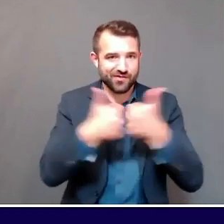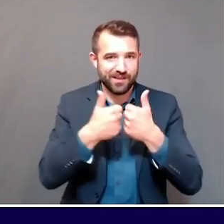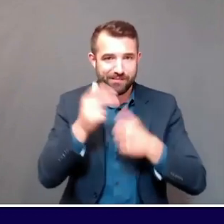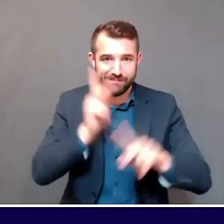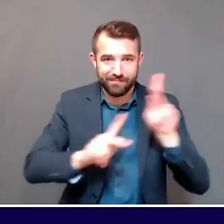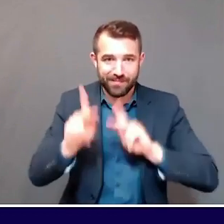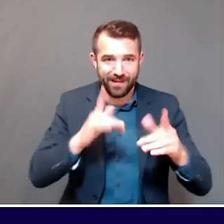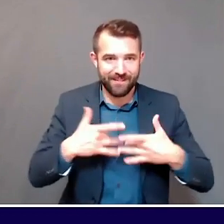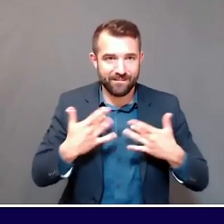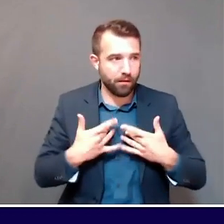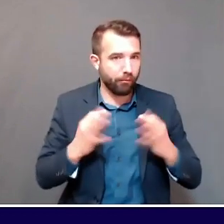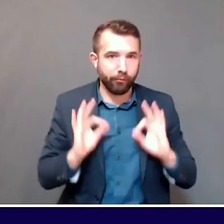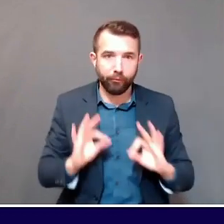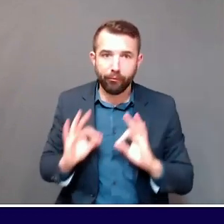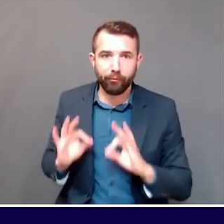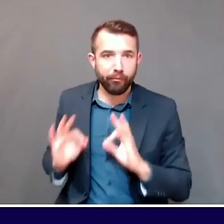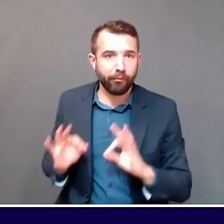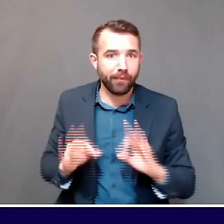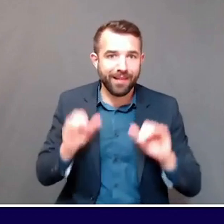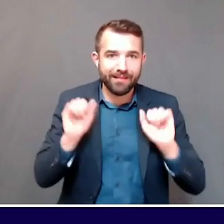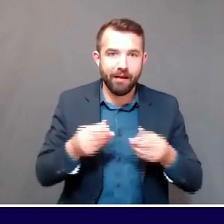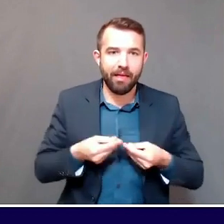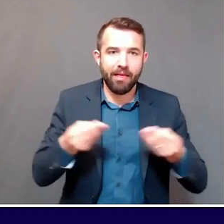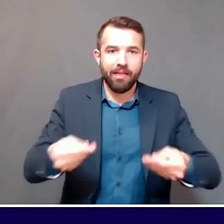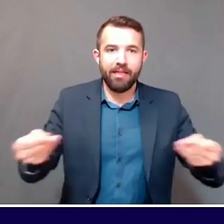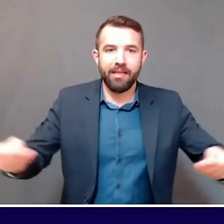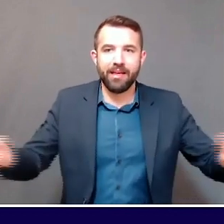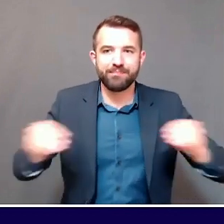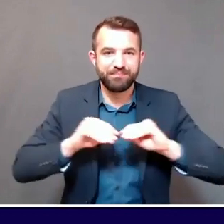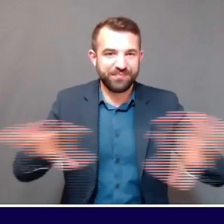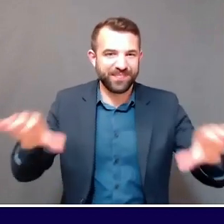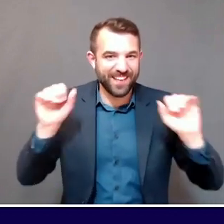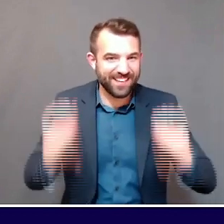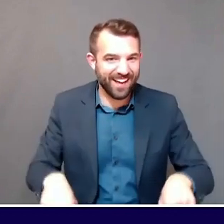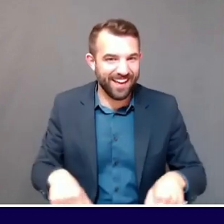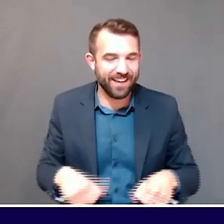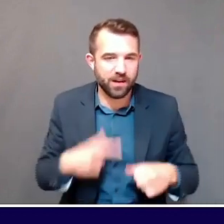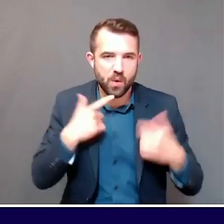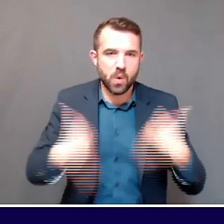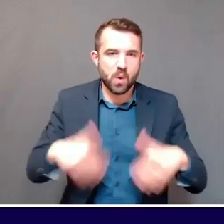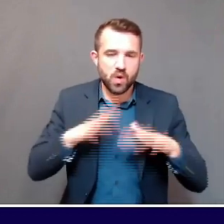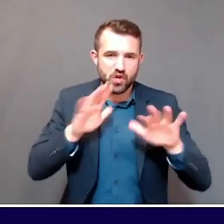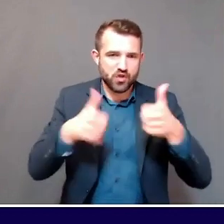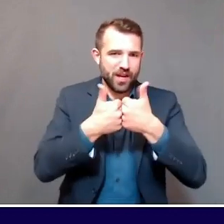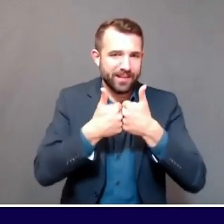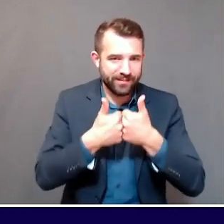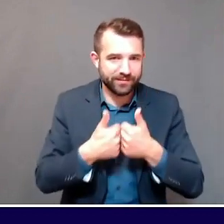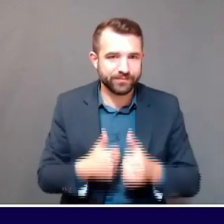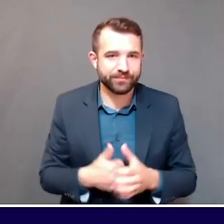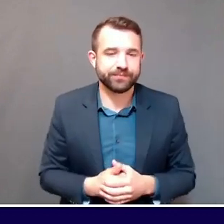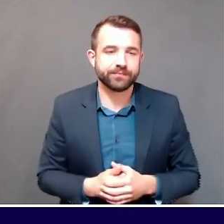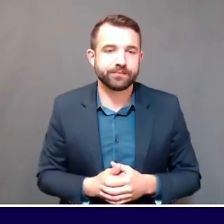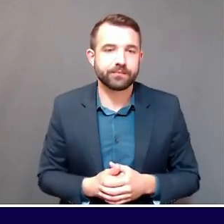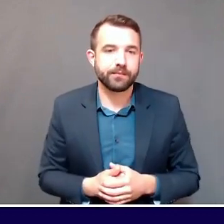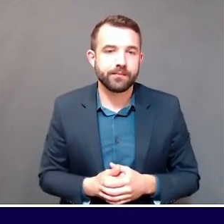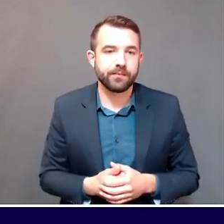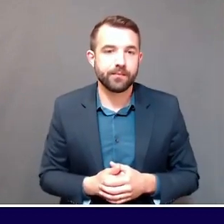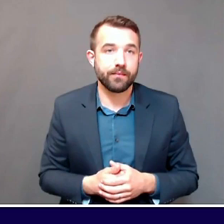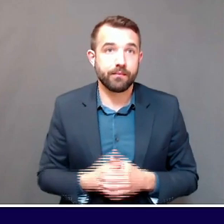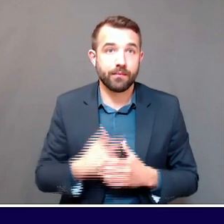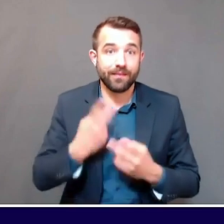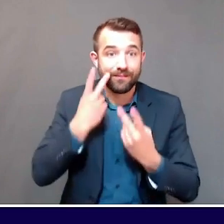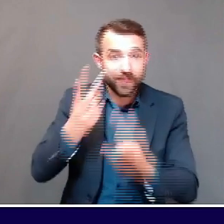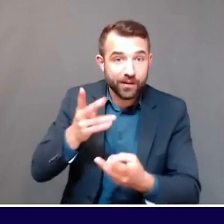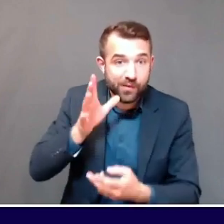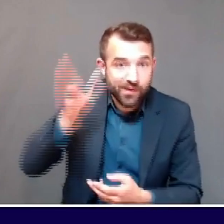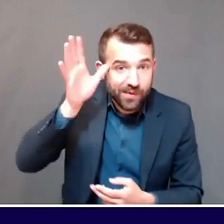about earlier, where folks can have it and still go visit their grandparents on the weekend, or visit somebody who may